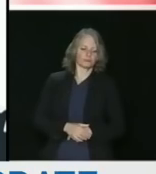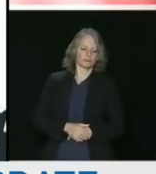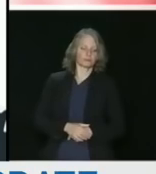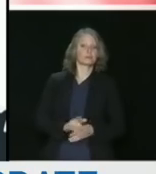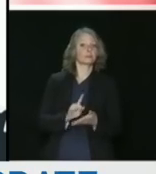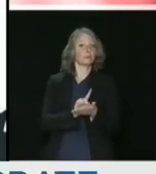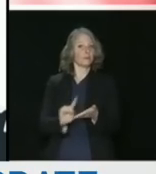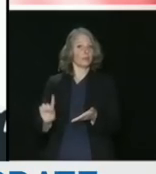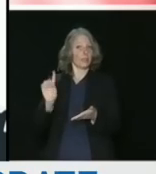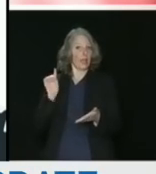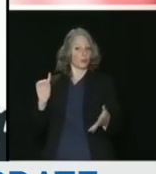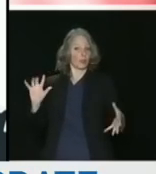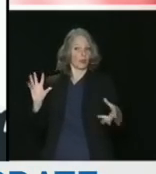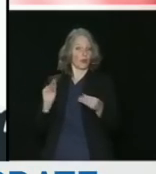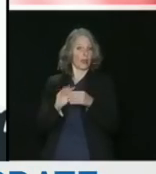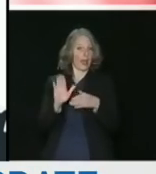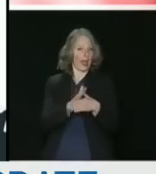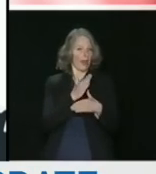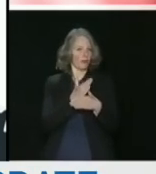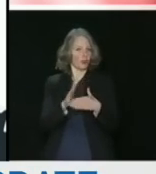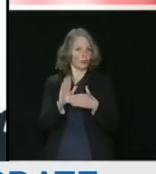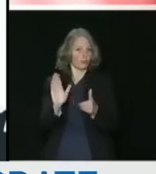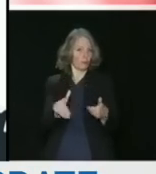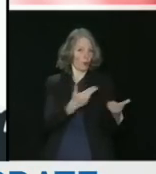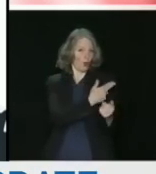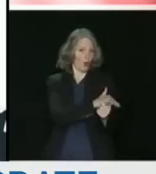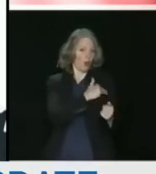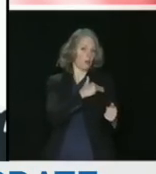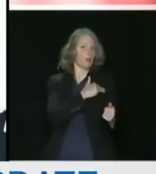Last week, on average, more than